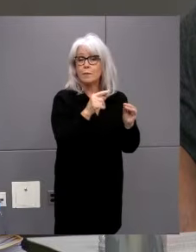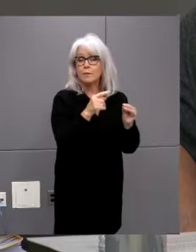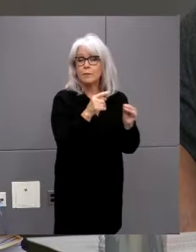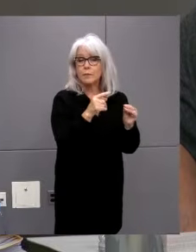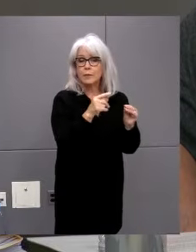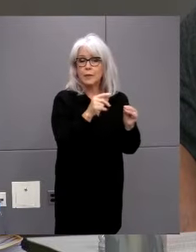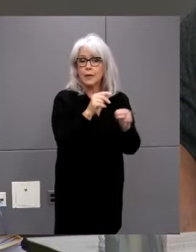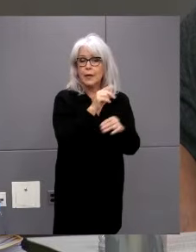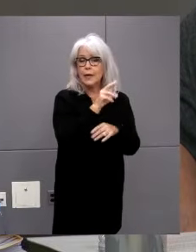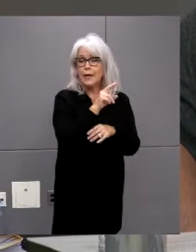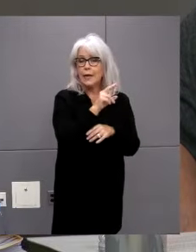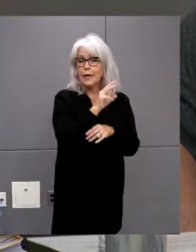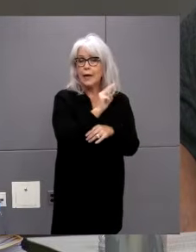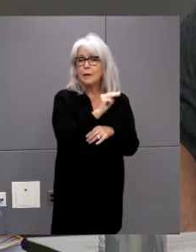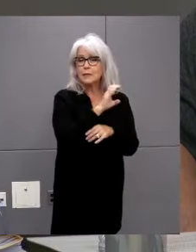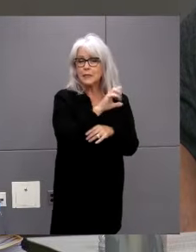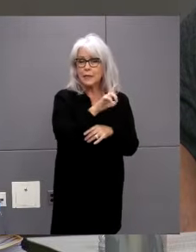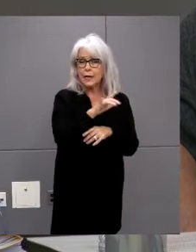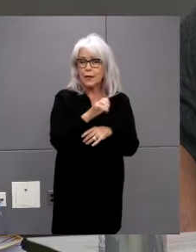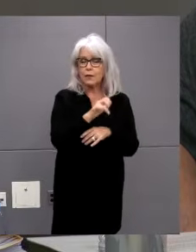MCL